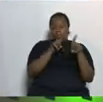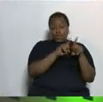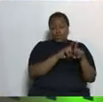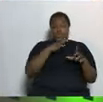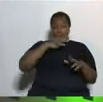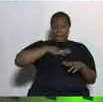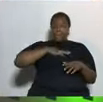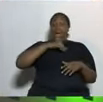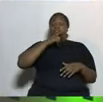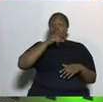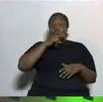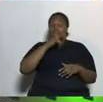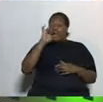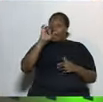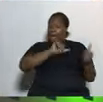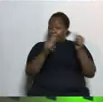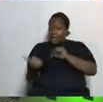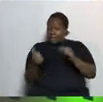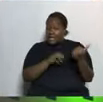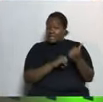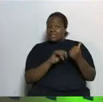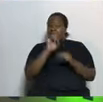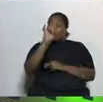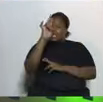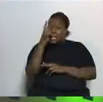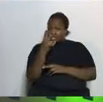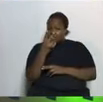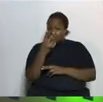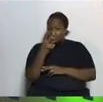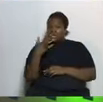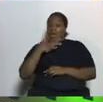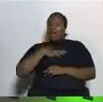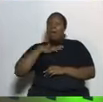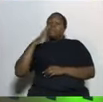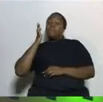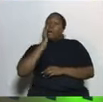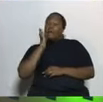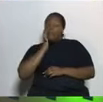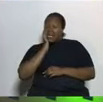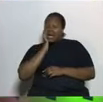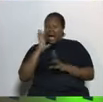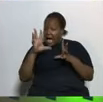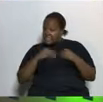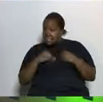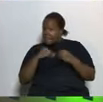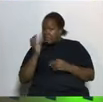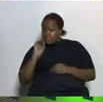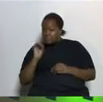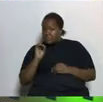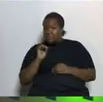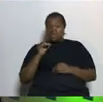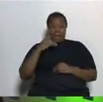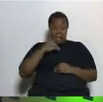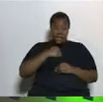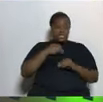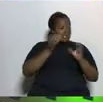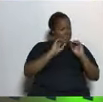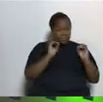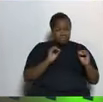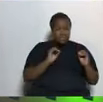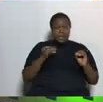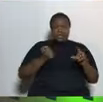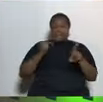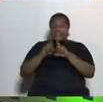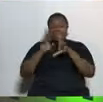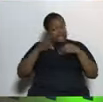was baptized as a Seventh-day Adventist. My mother was not at first. I was not. My sisters weren't. But if he did